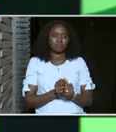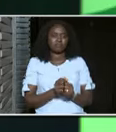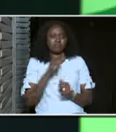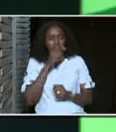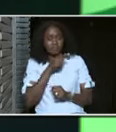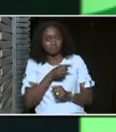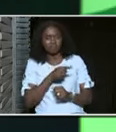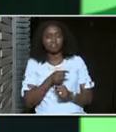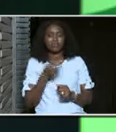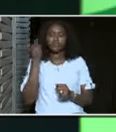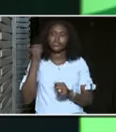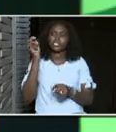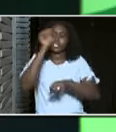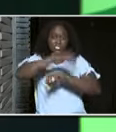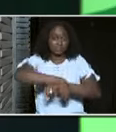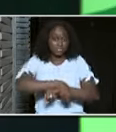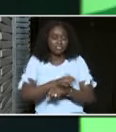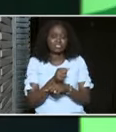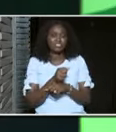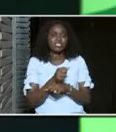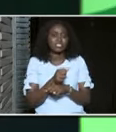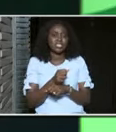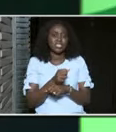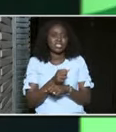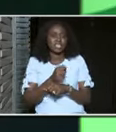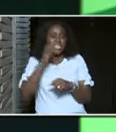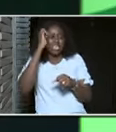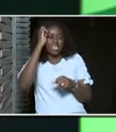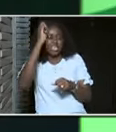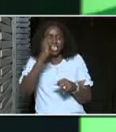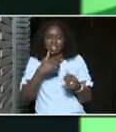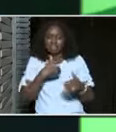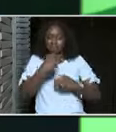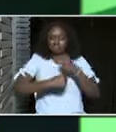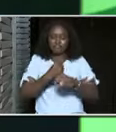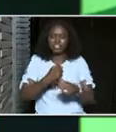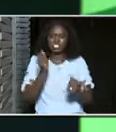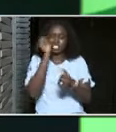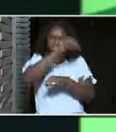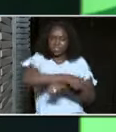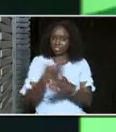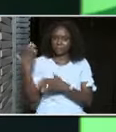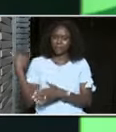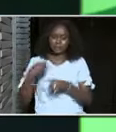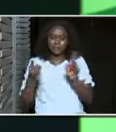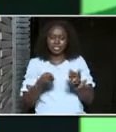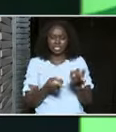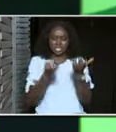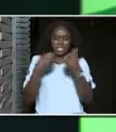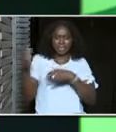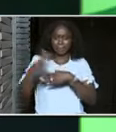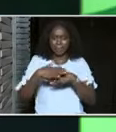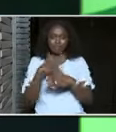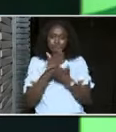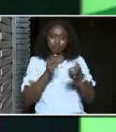he actually was defeated. He's suffered defeat, but came back some years later